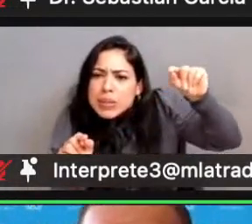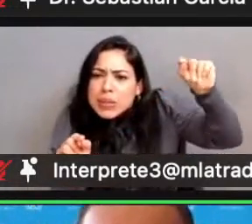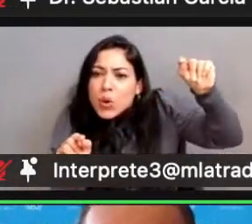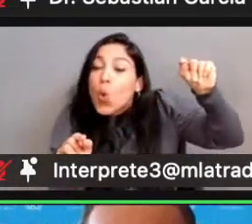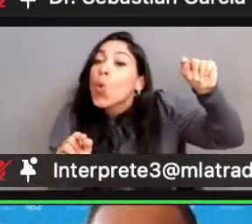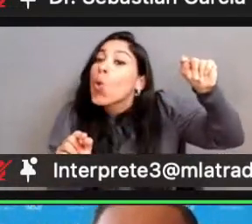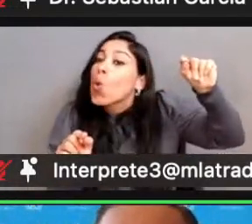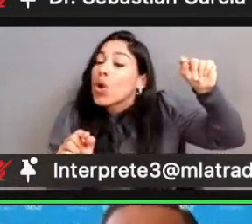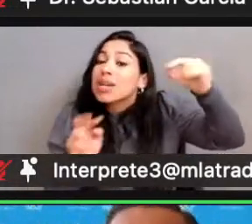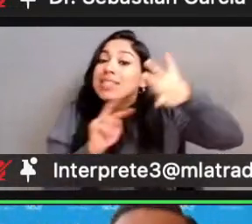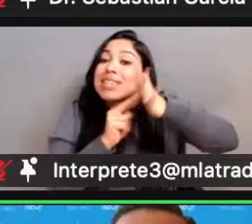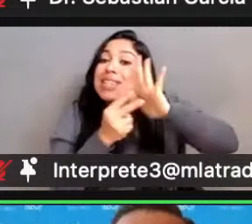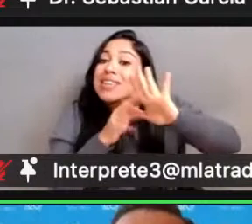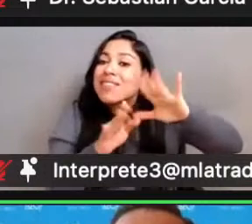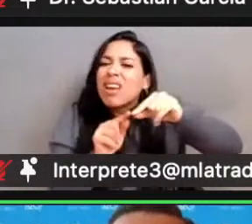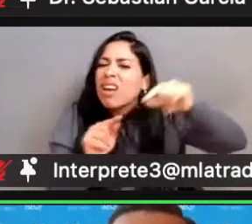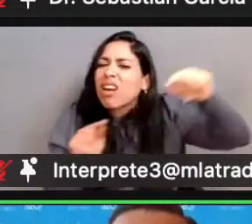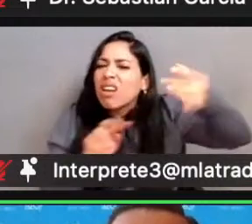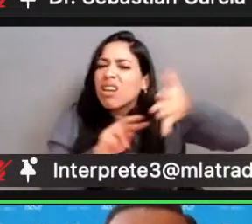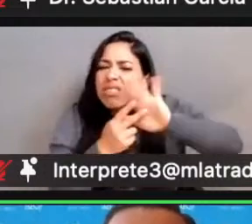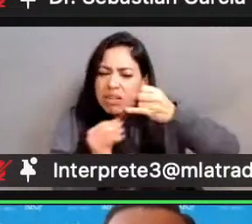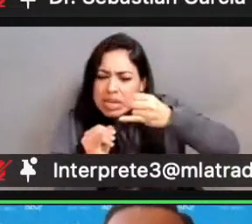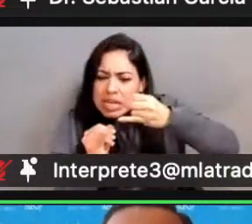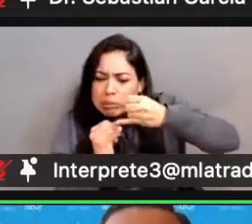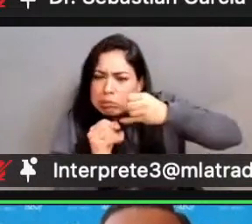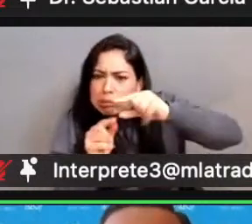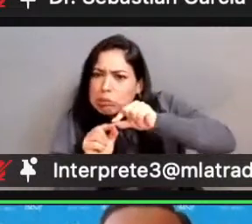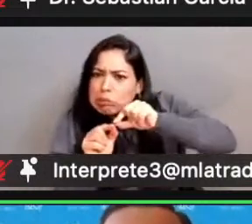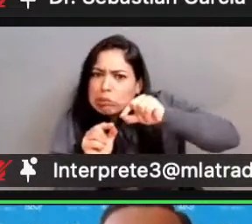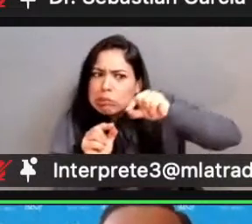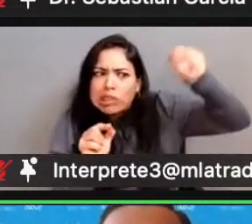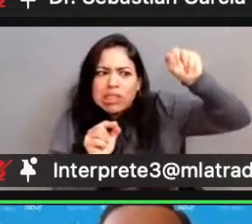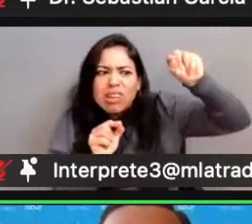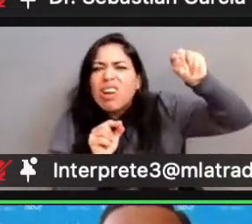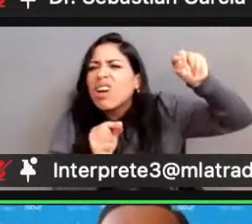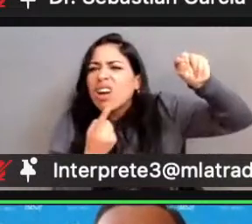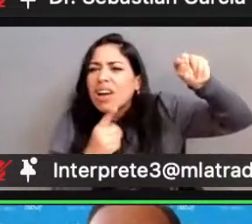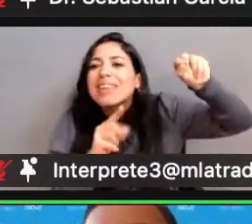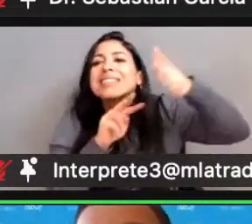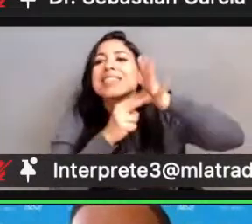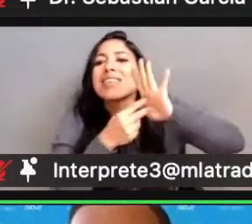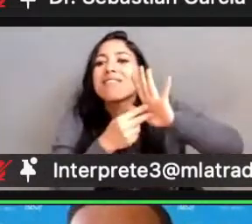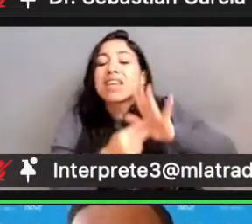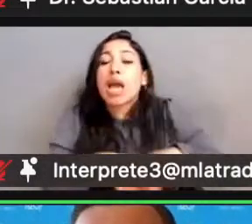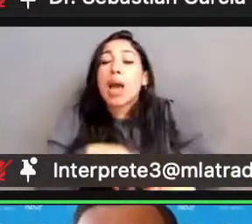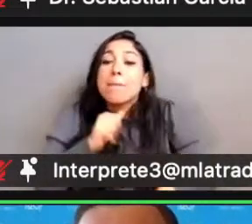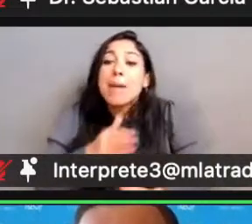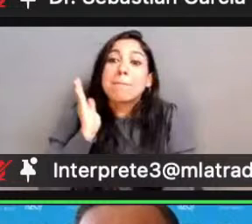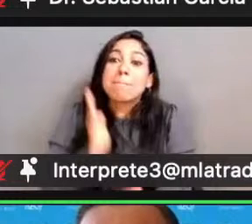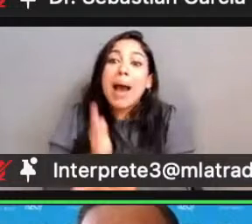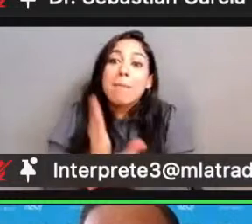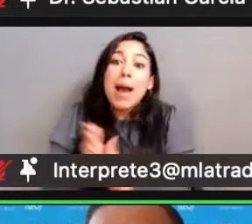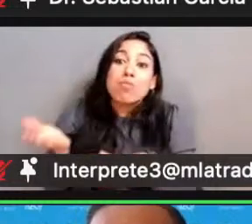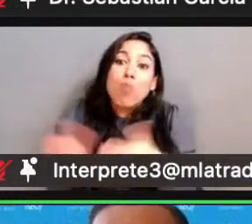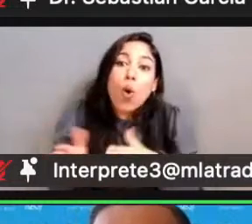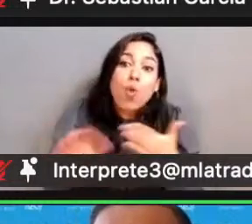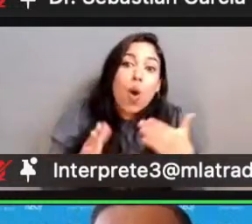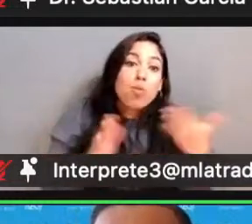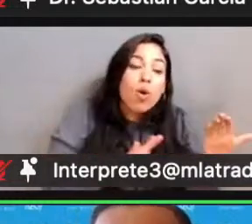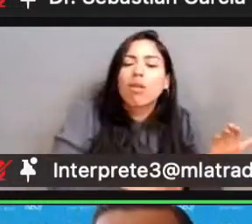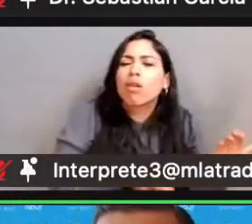increases. That is called slope index inequality, which means the excess mortality